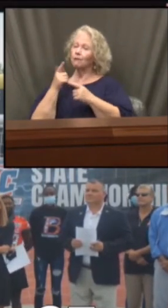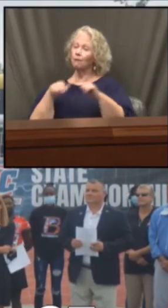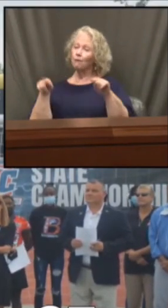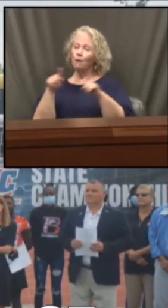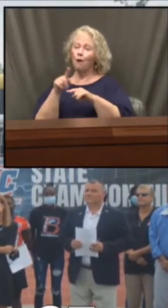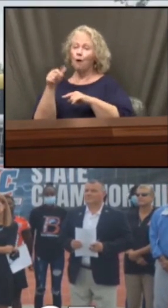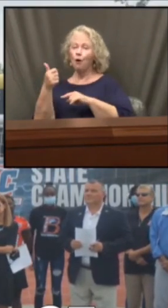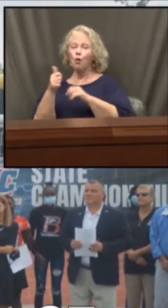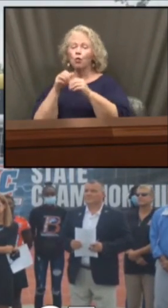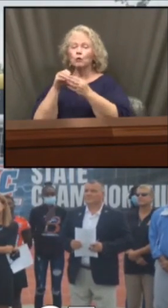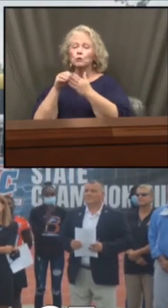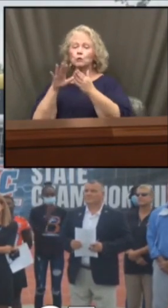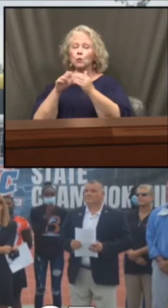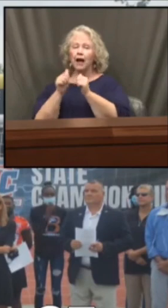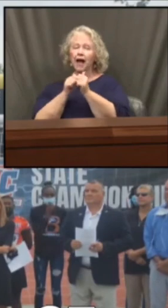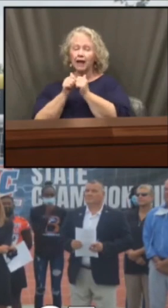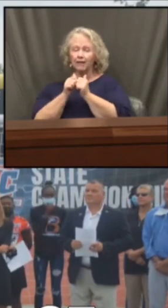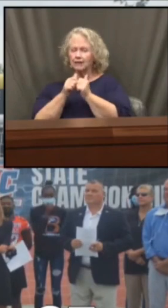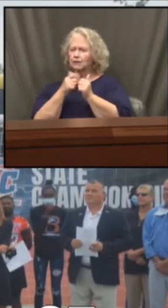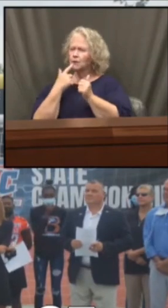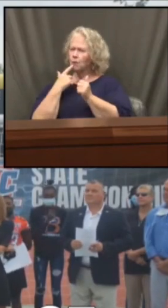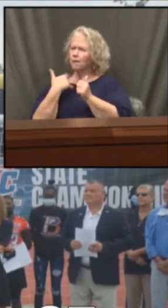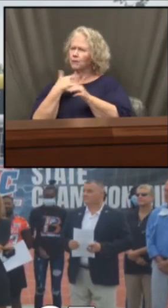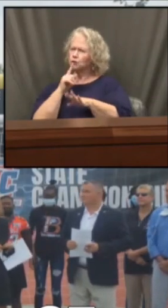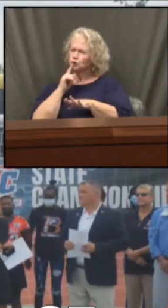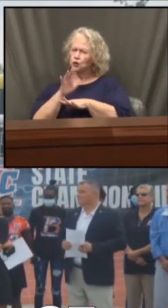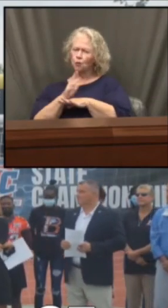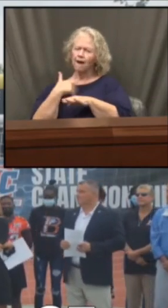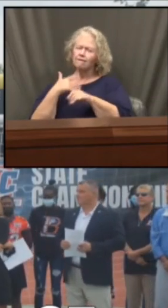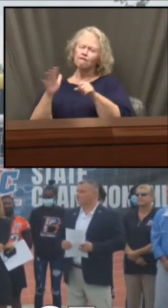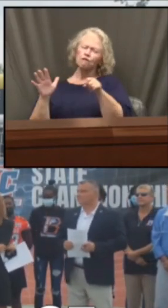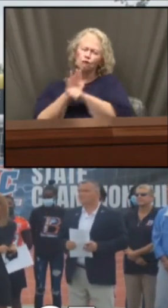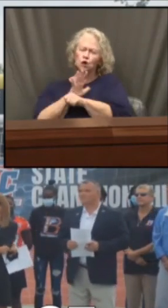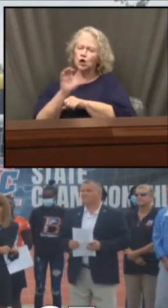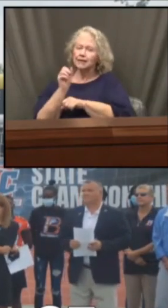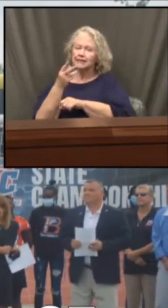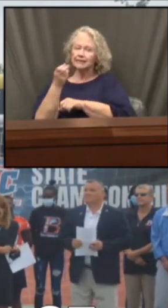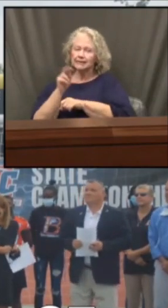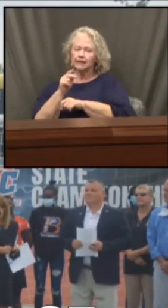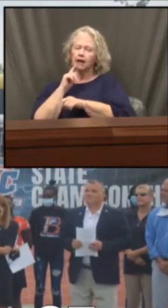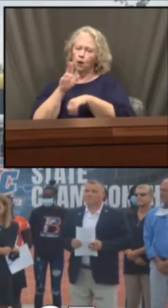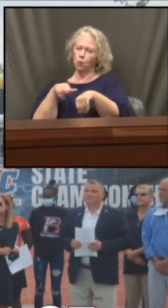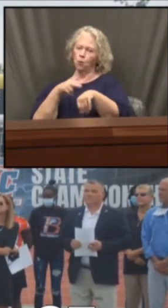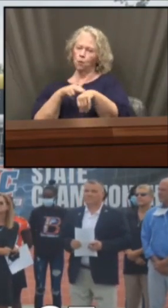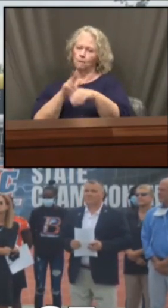including myself, and we want to assure not only we have a full season, but also a normal school year.